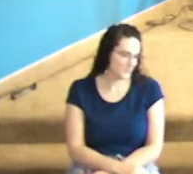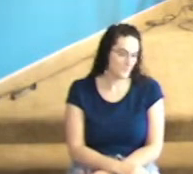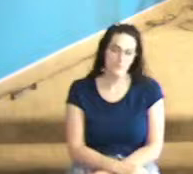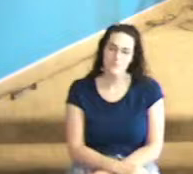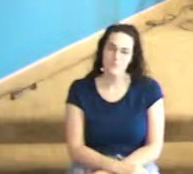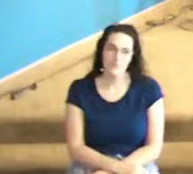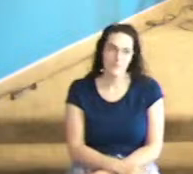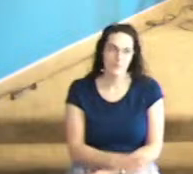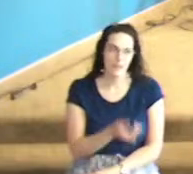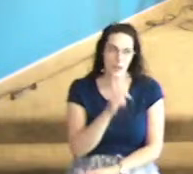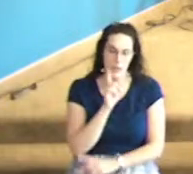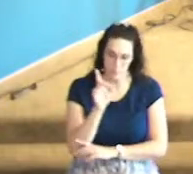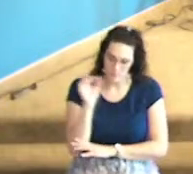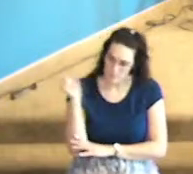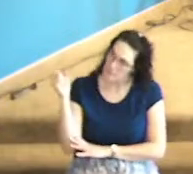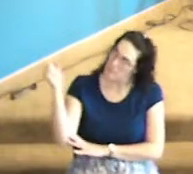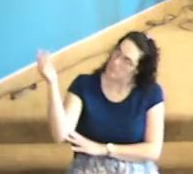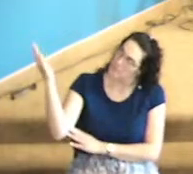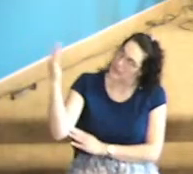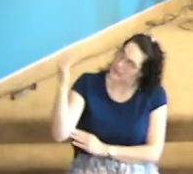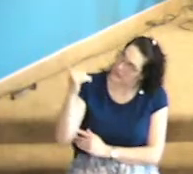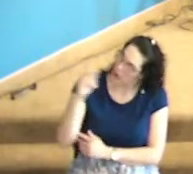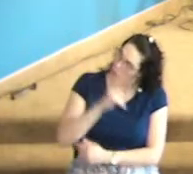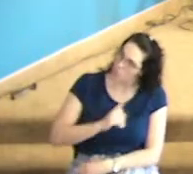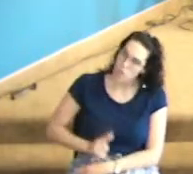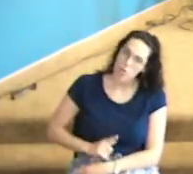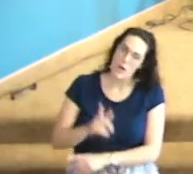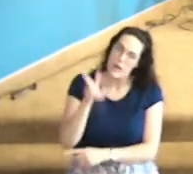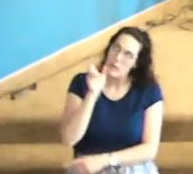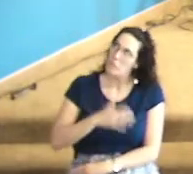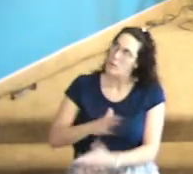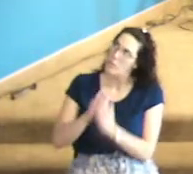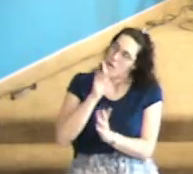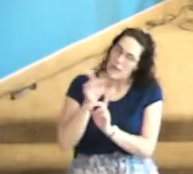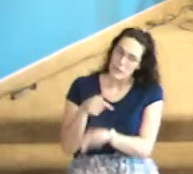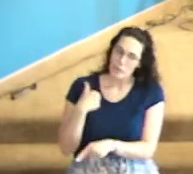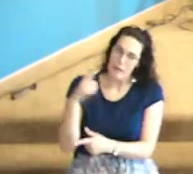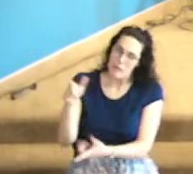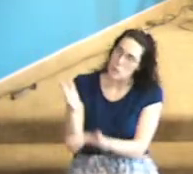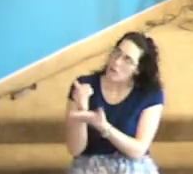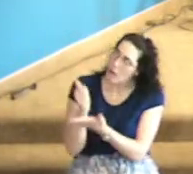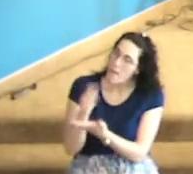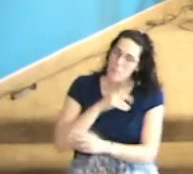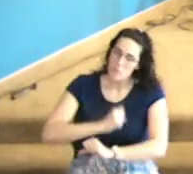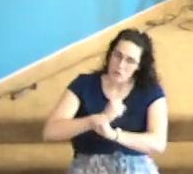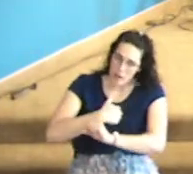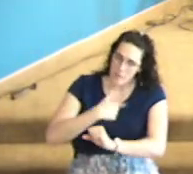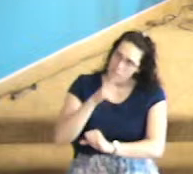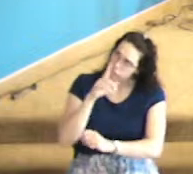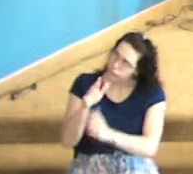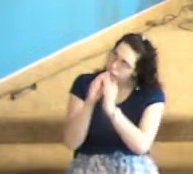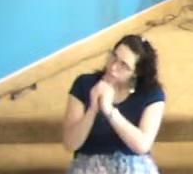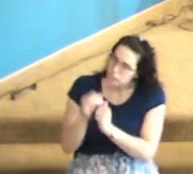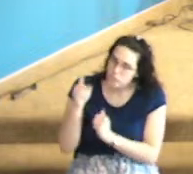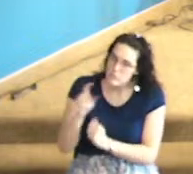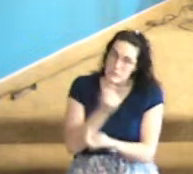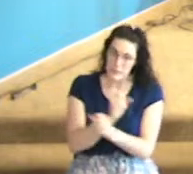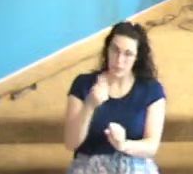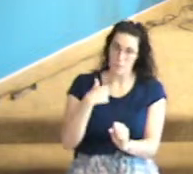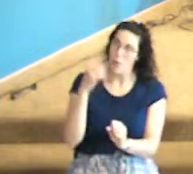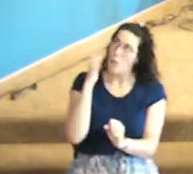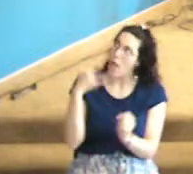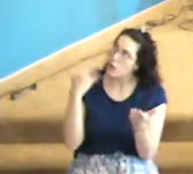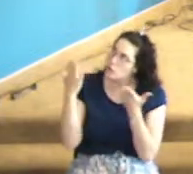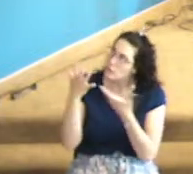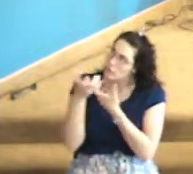Bend down, O Lord, and hear my prayer. Answer me, for I need your help. Protect me, for I am devoted to you. Save me, for I serve and